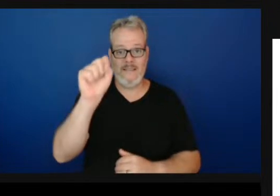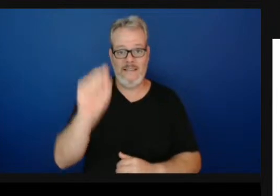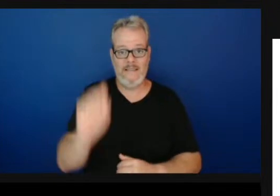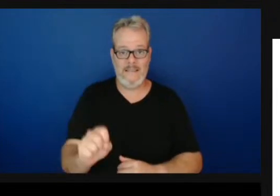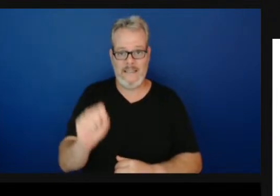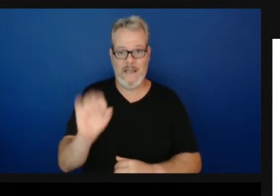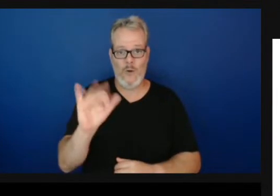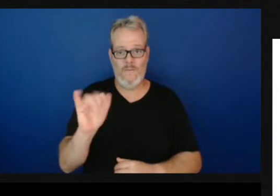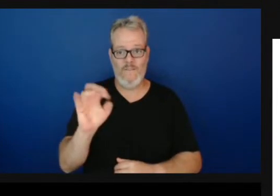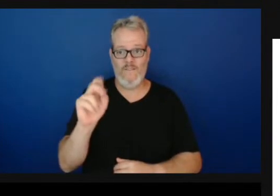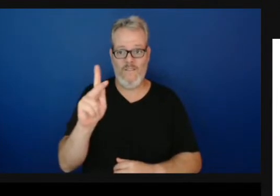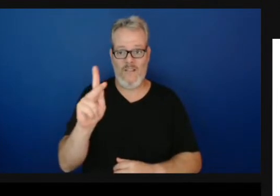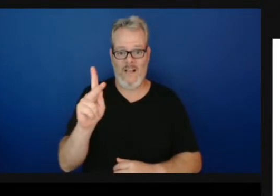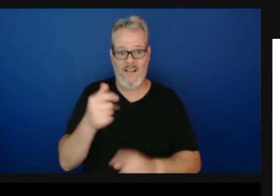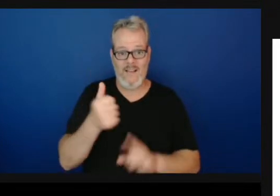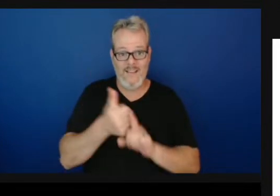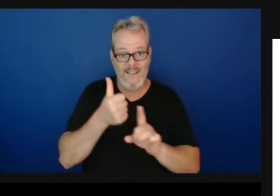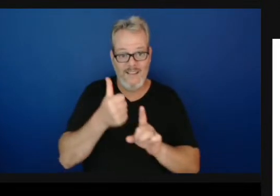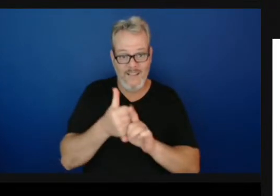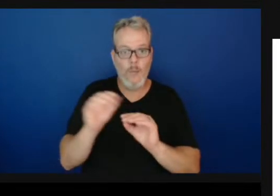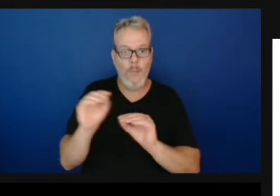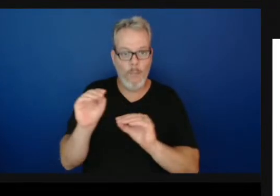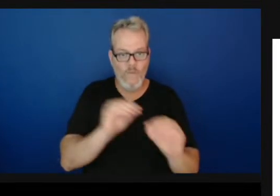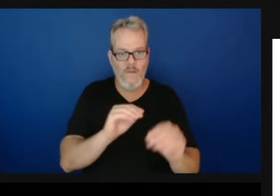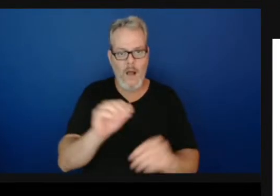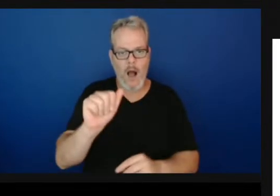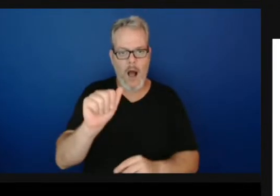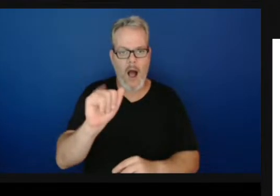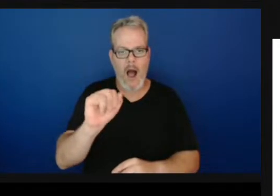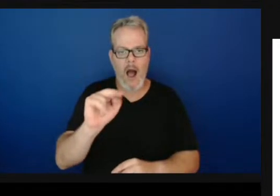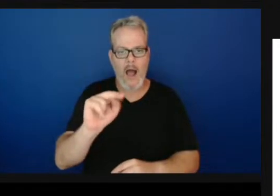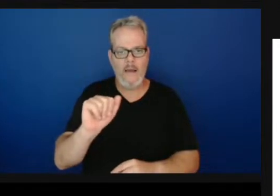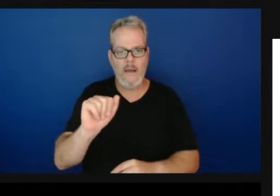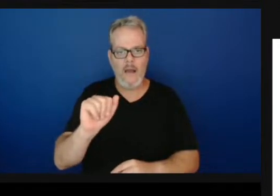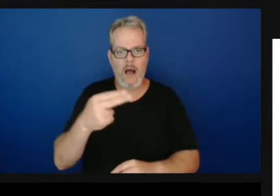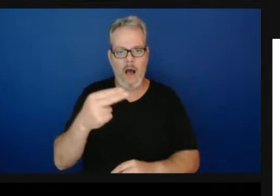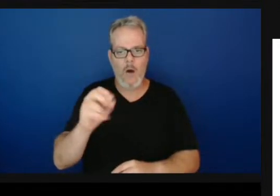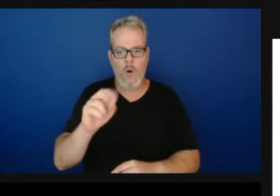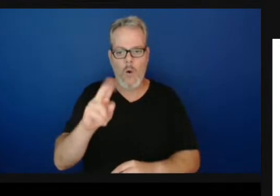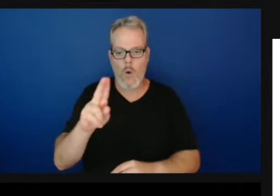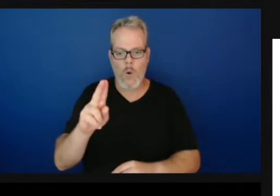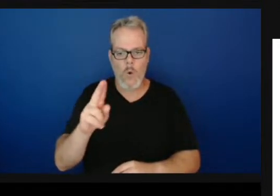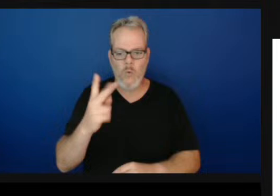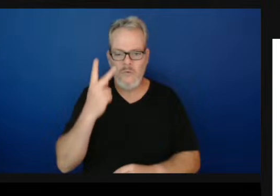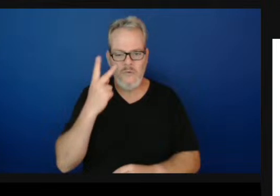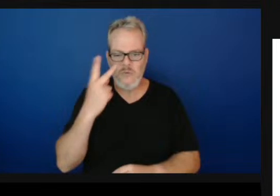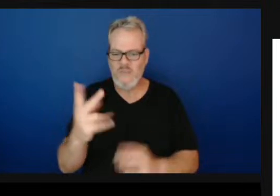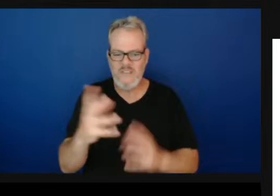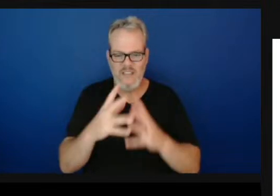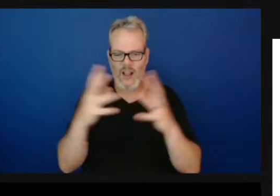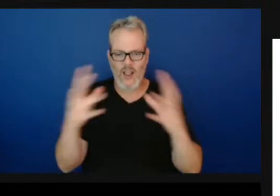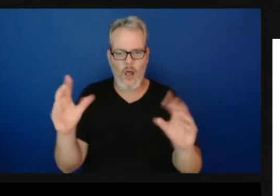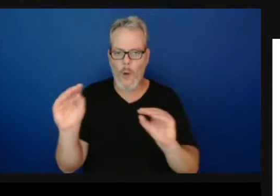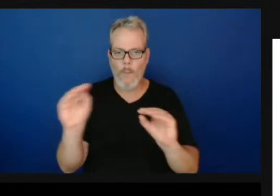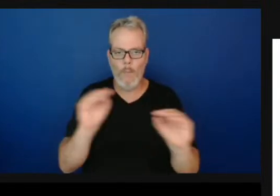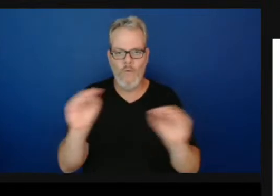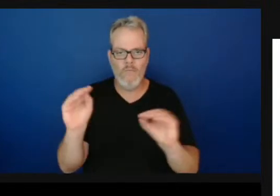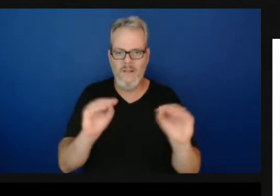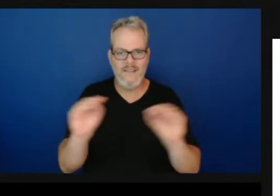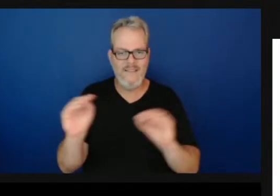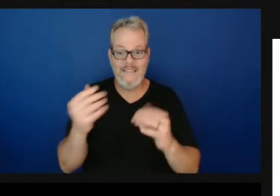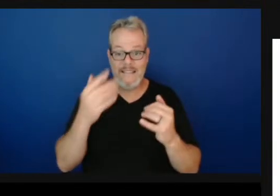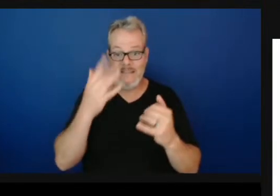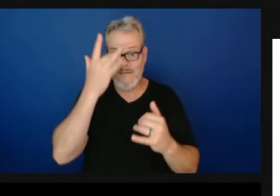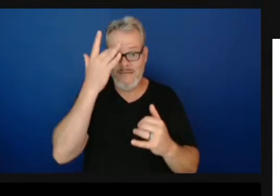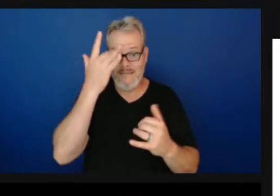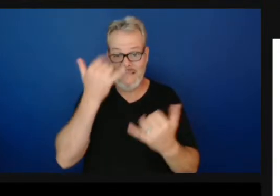Rift and Middle East Rift, and it's moving as well. Idaho, massively to the south. We don't see so much of the upward movement because now we're really pushing a flank.